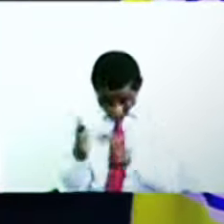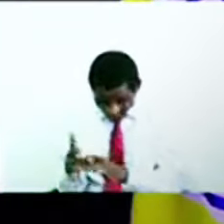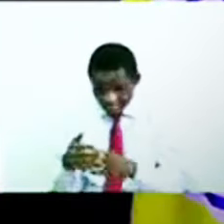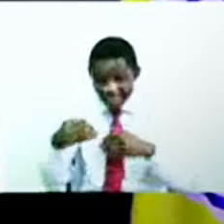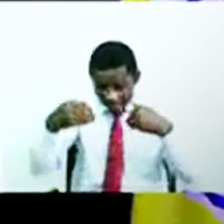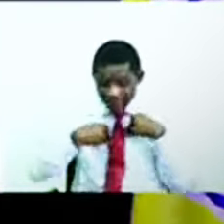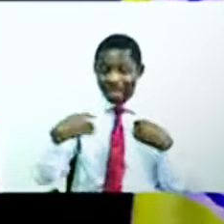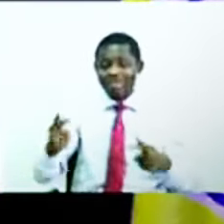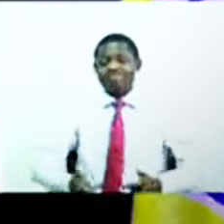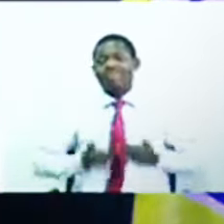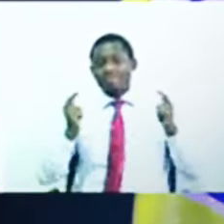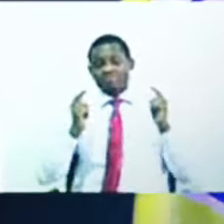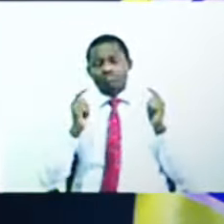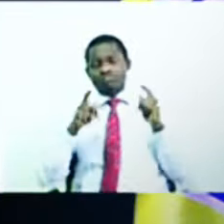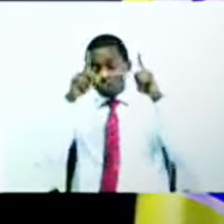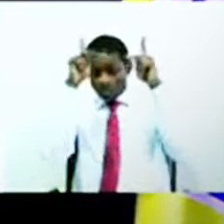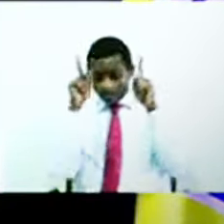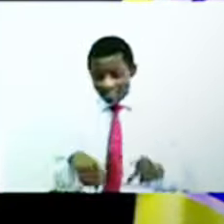God